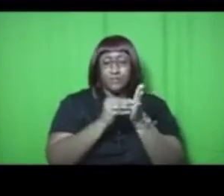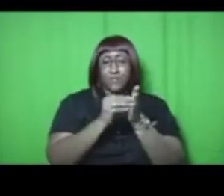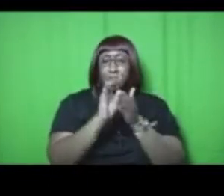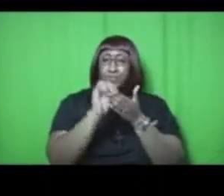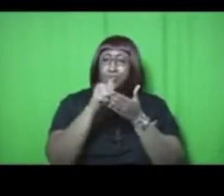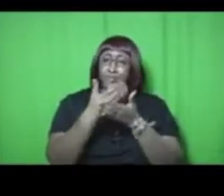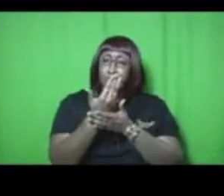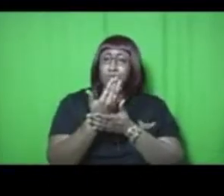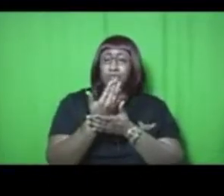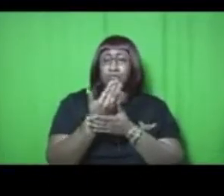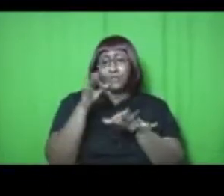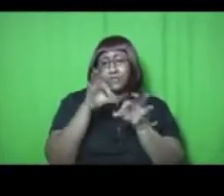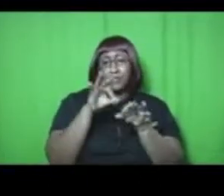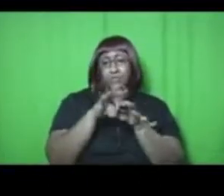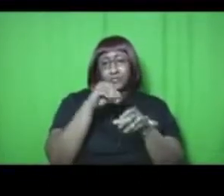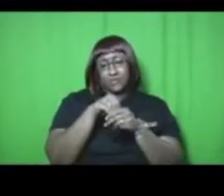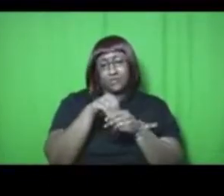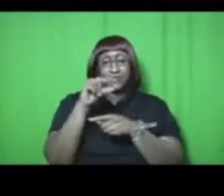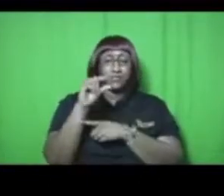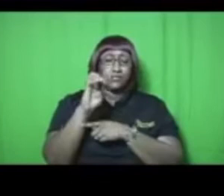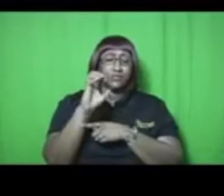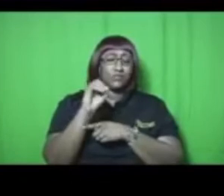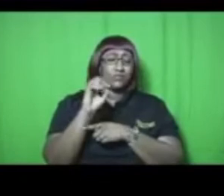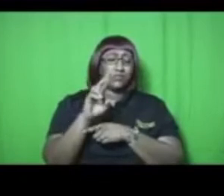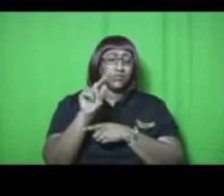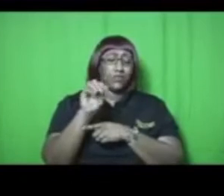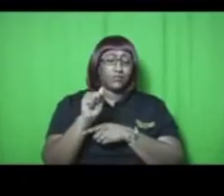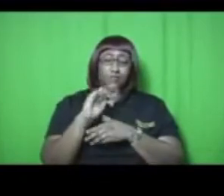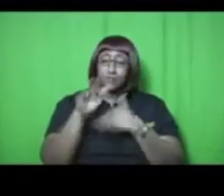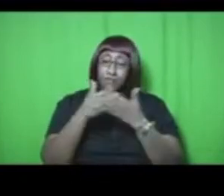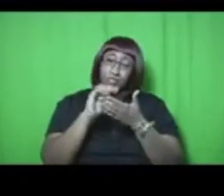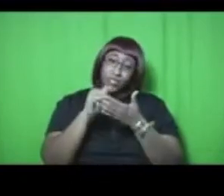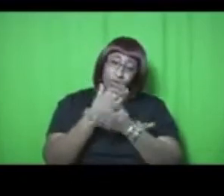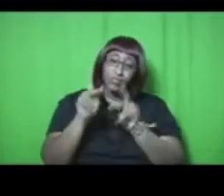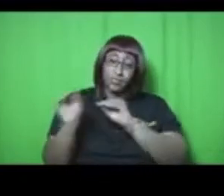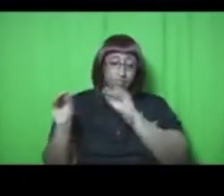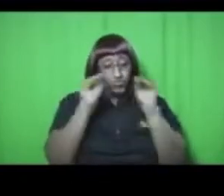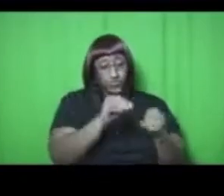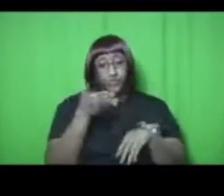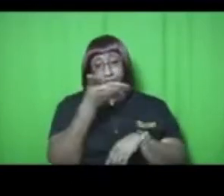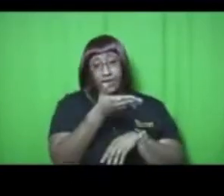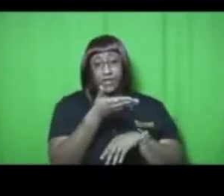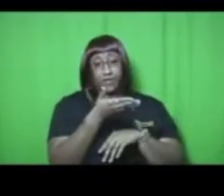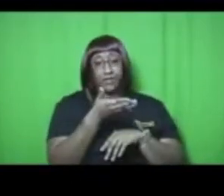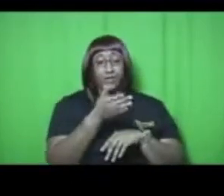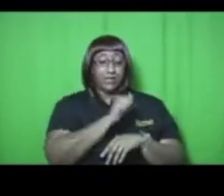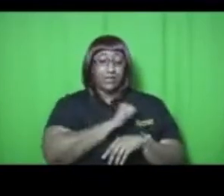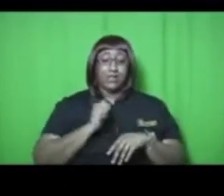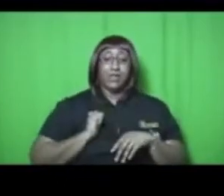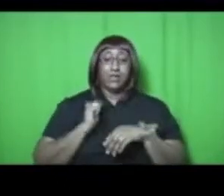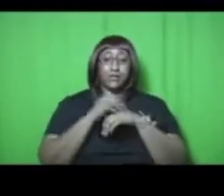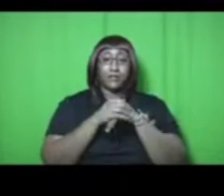in Georgia. In addition, all the new people who moved to Georgia, all the people in Atlanta around